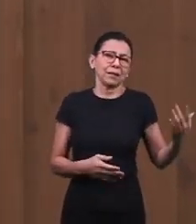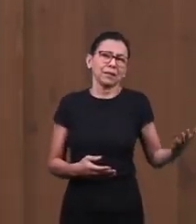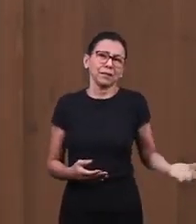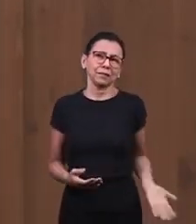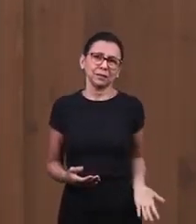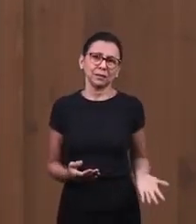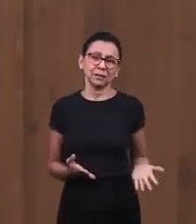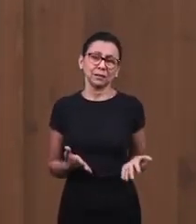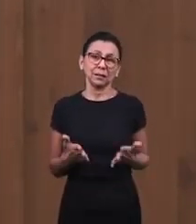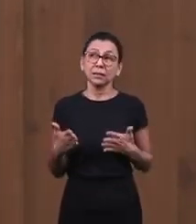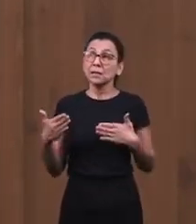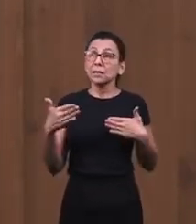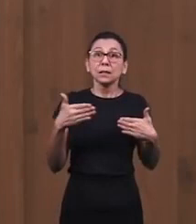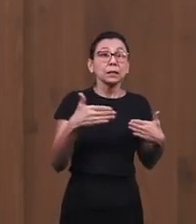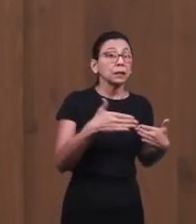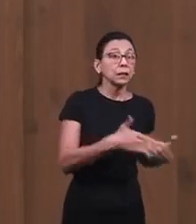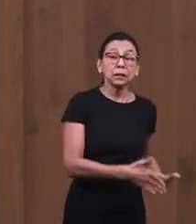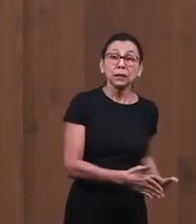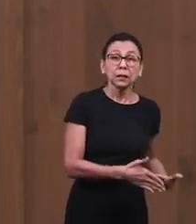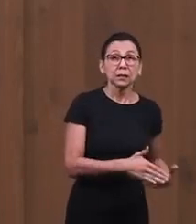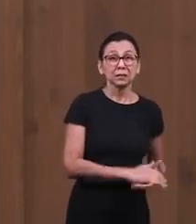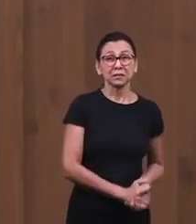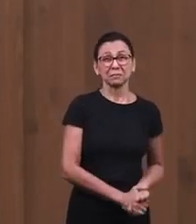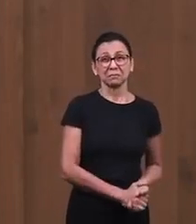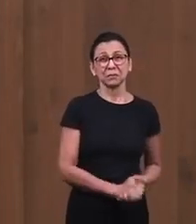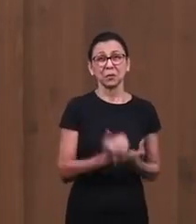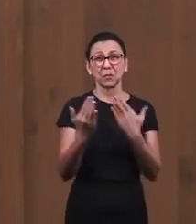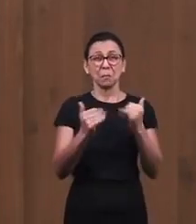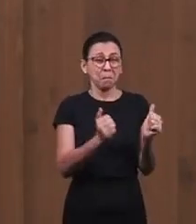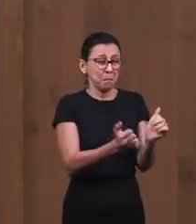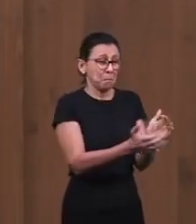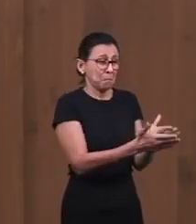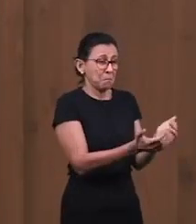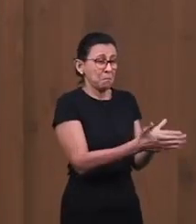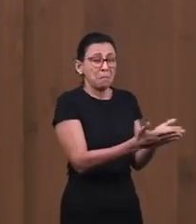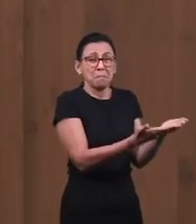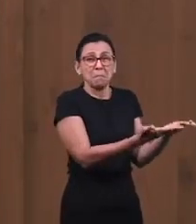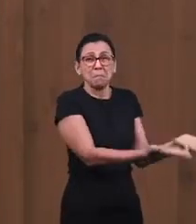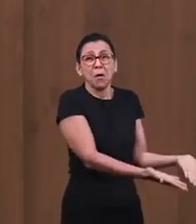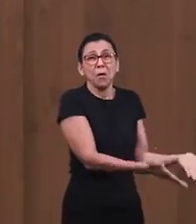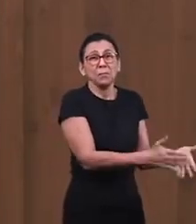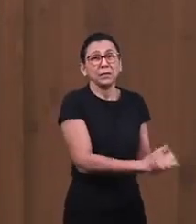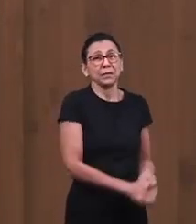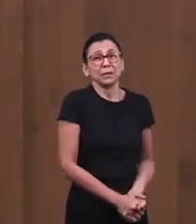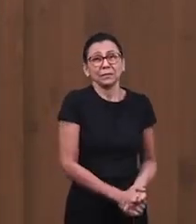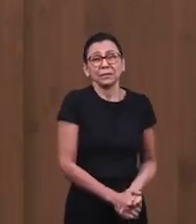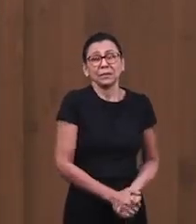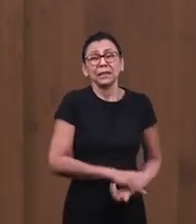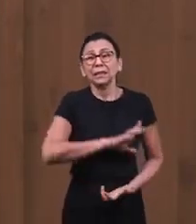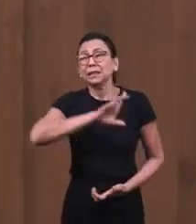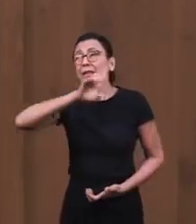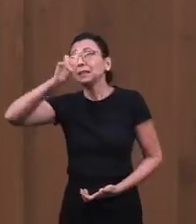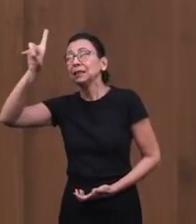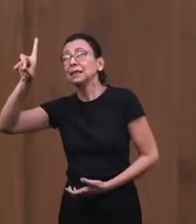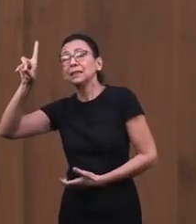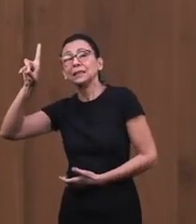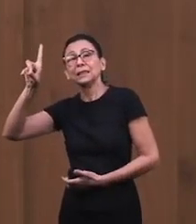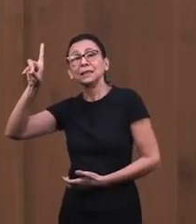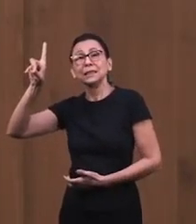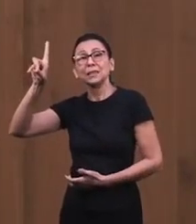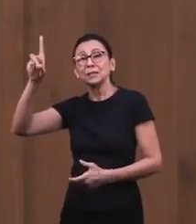that don't please the Lord, deviating their paths from the Lord. They live as